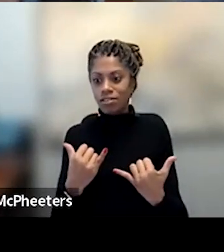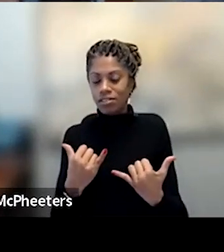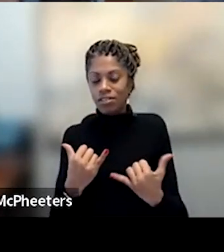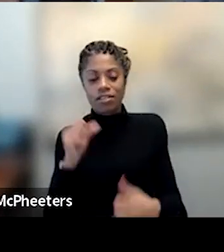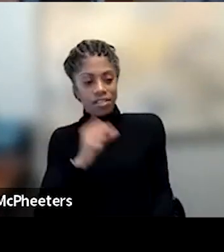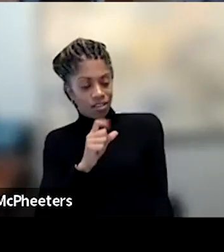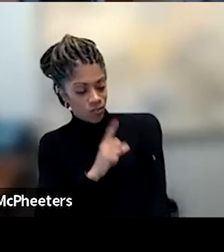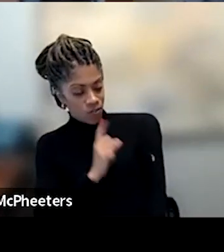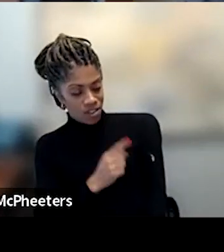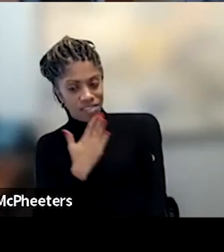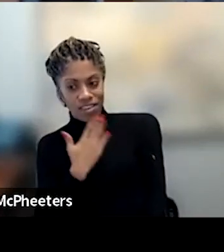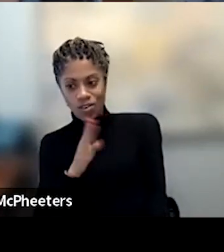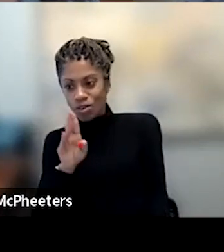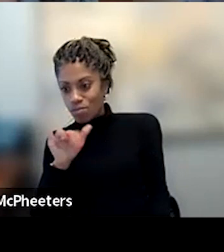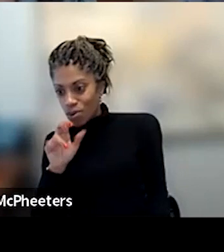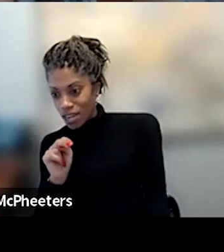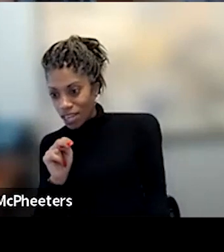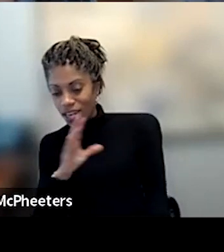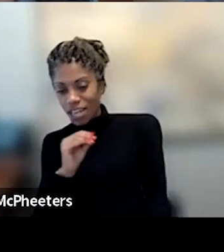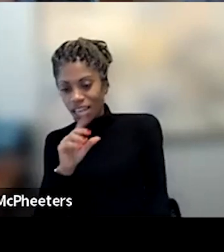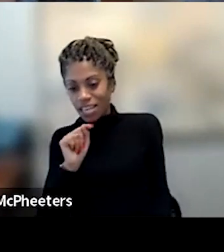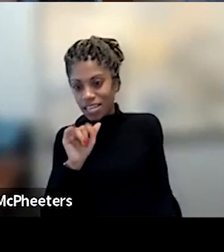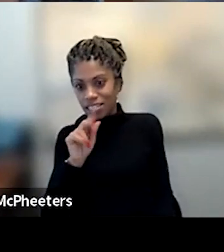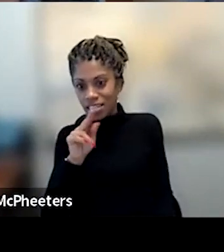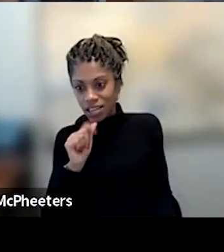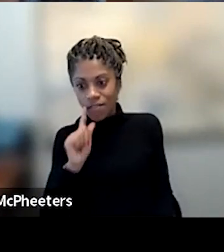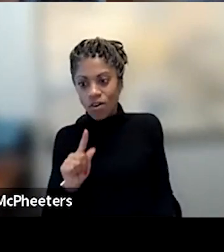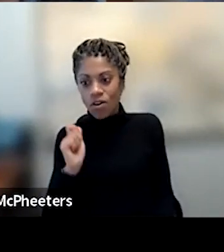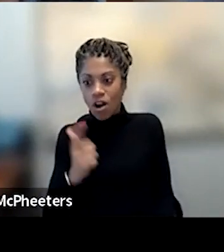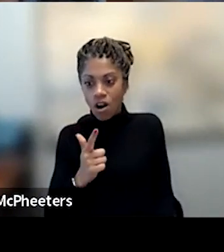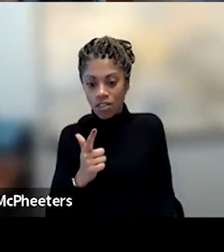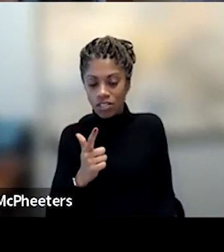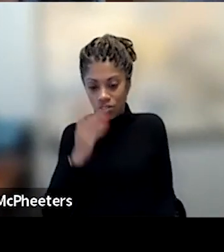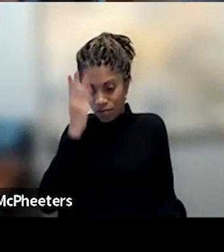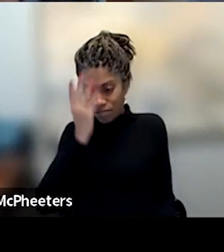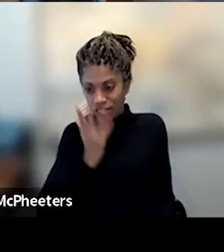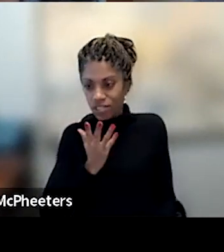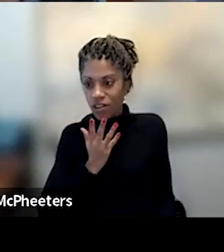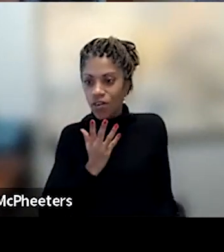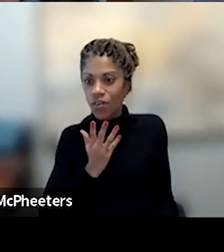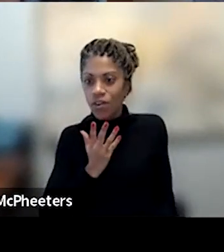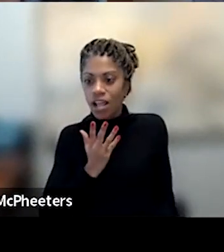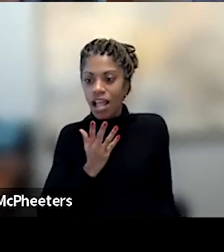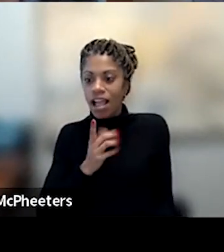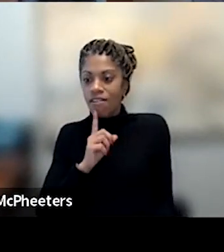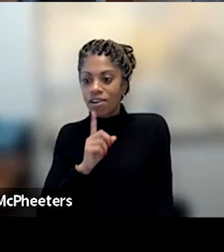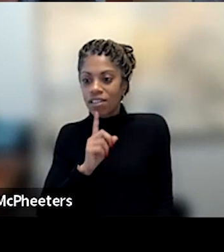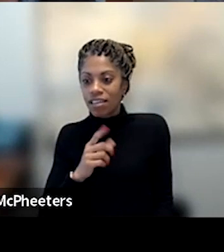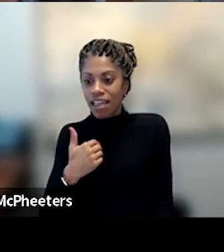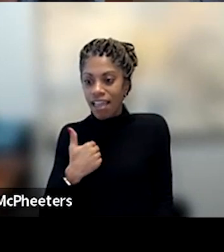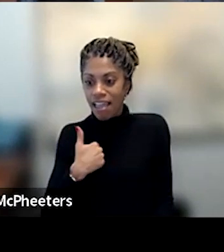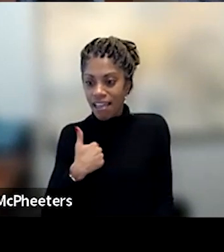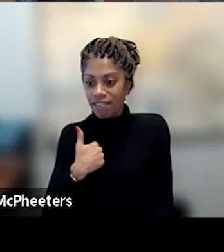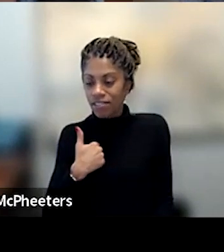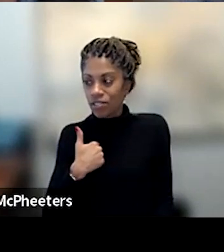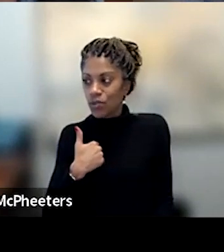Absolutely. Thank you for that, Bryan. And thank you, Bryan and Tanya, for all of the nuggets that you shared so far. I mean, I really have to give a shout out to our full